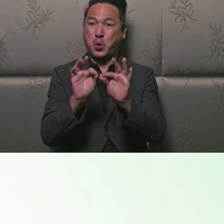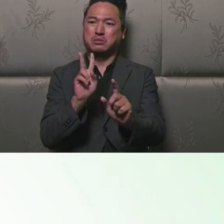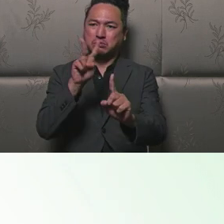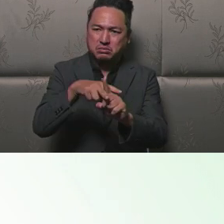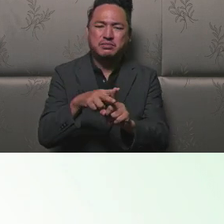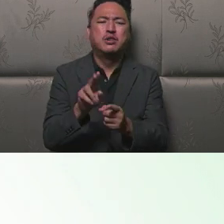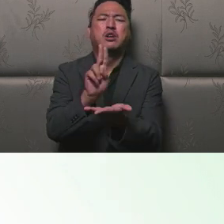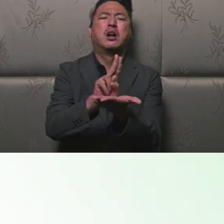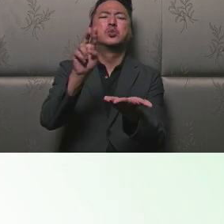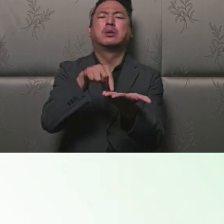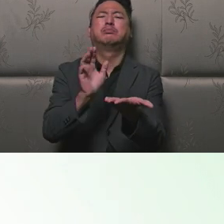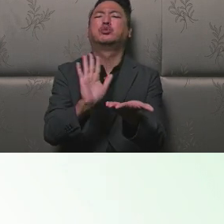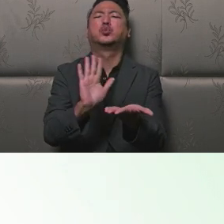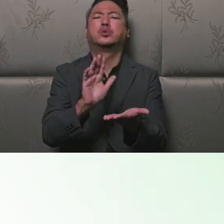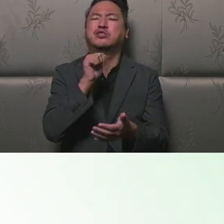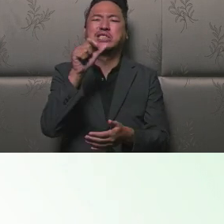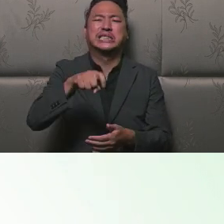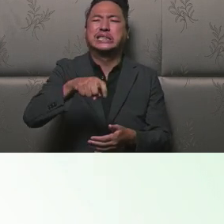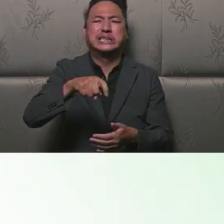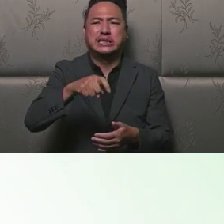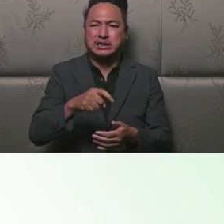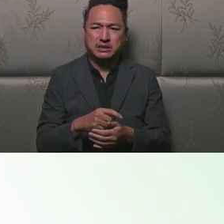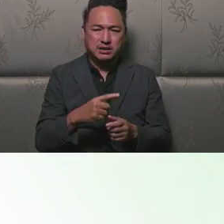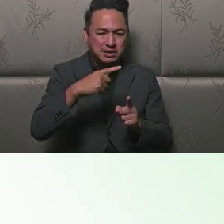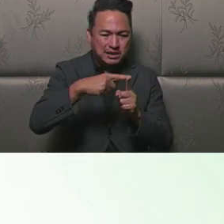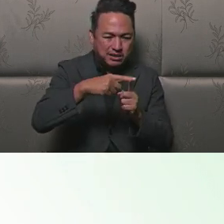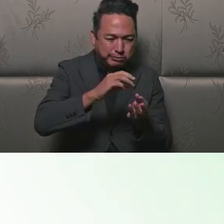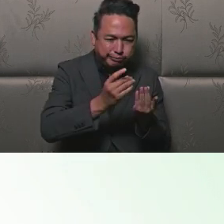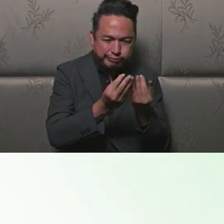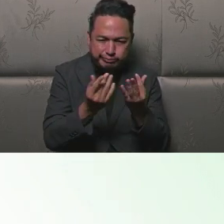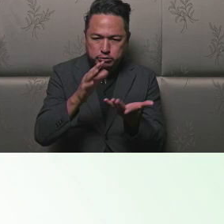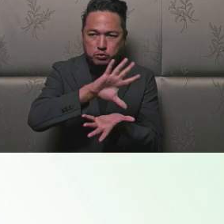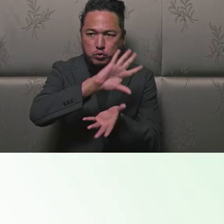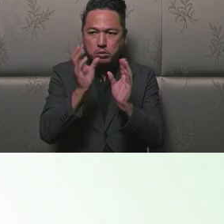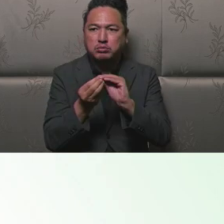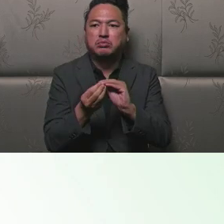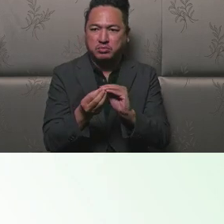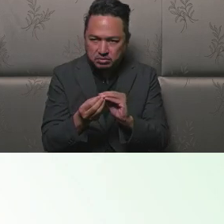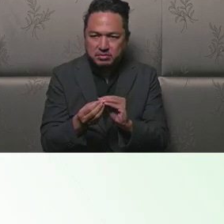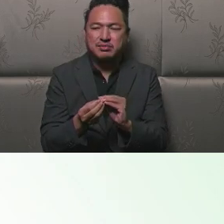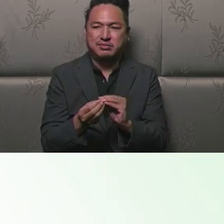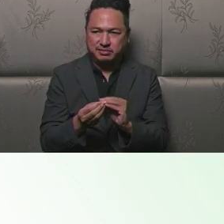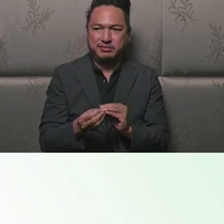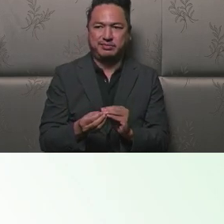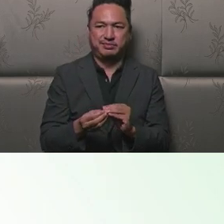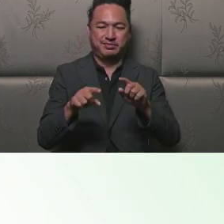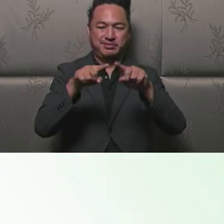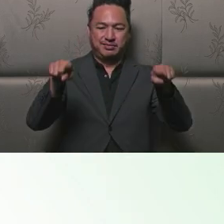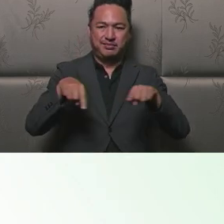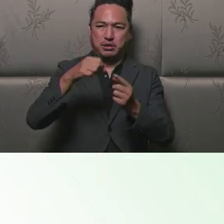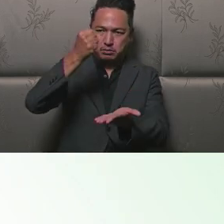university. And this contributes to reducing the educational gap, particularly for those